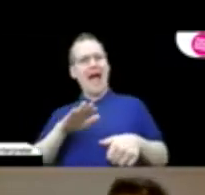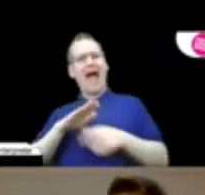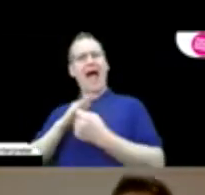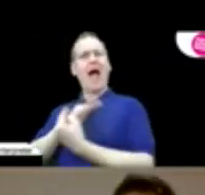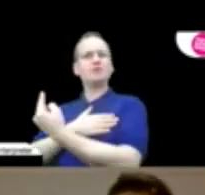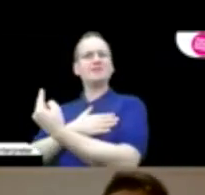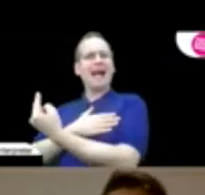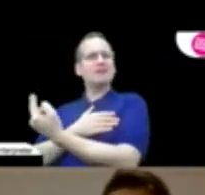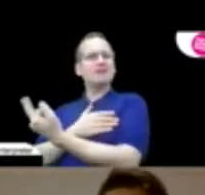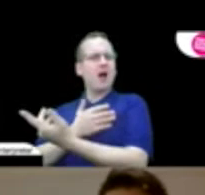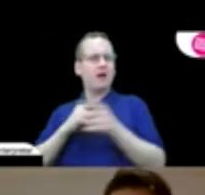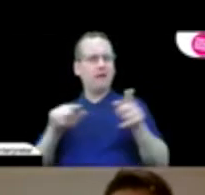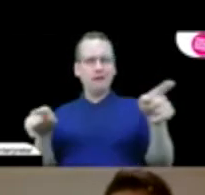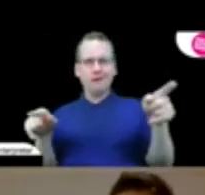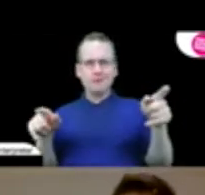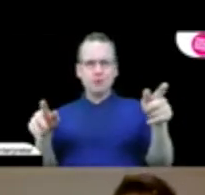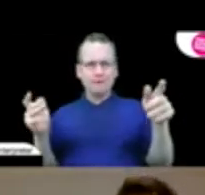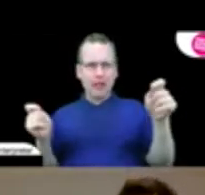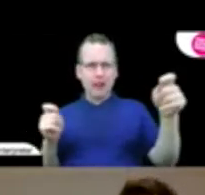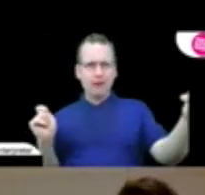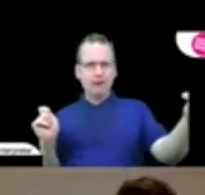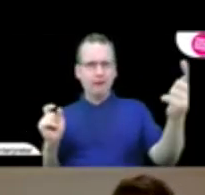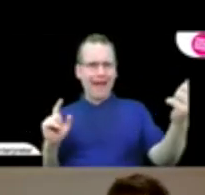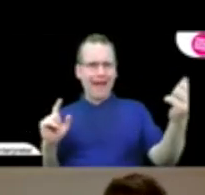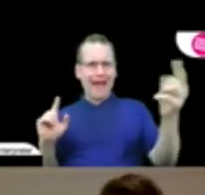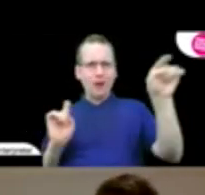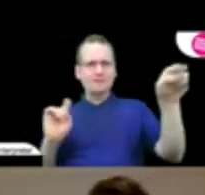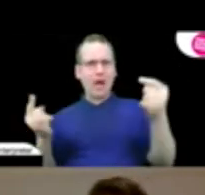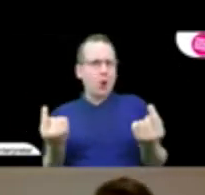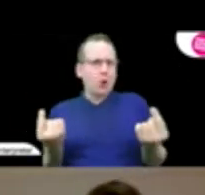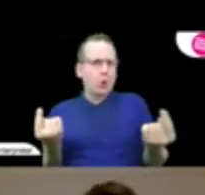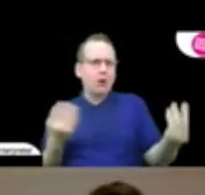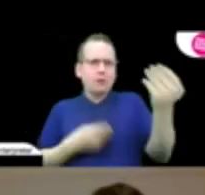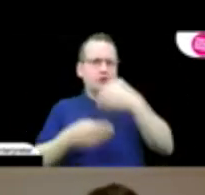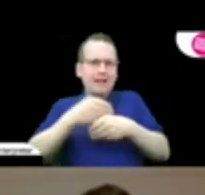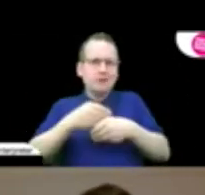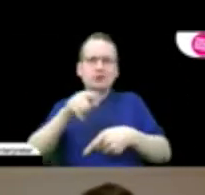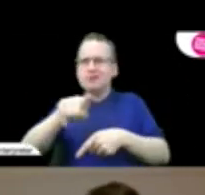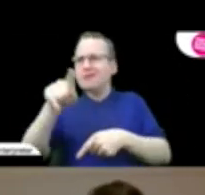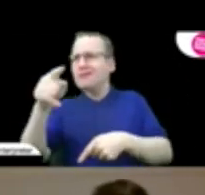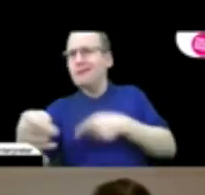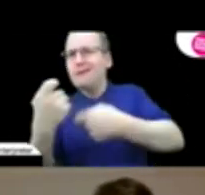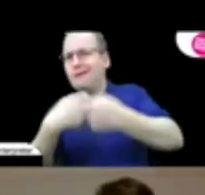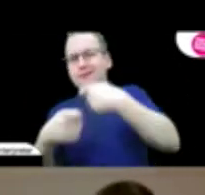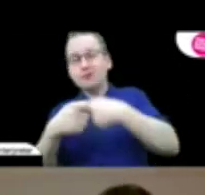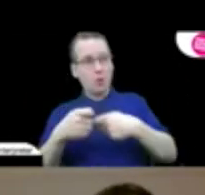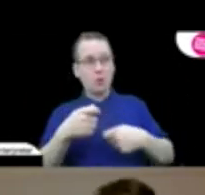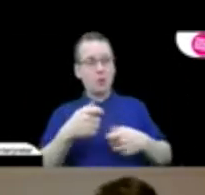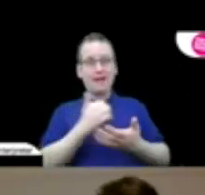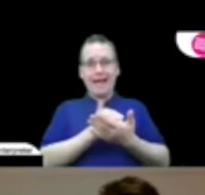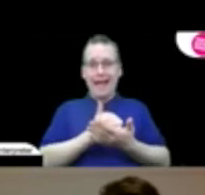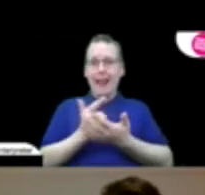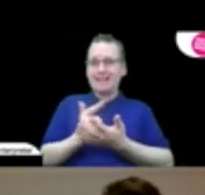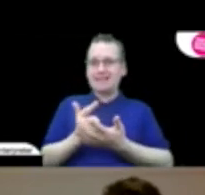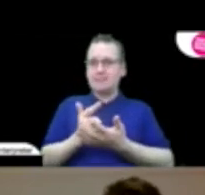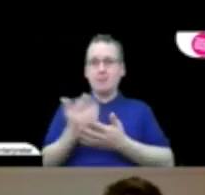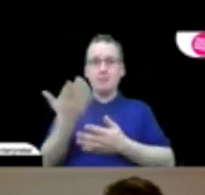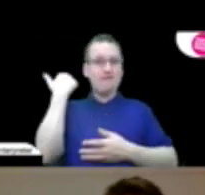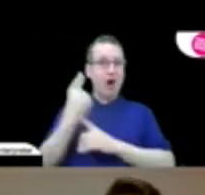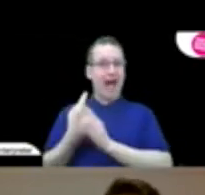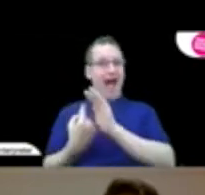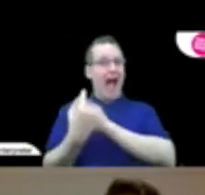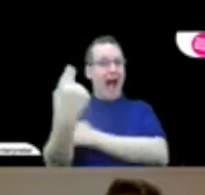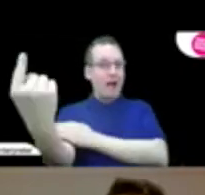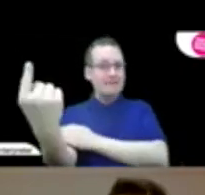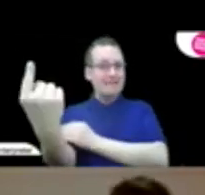time. Gay and lesbian people and bisexual people are not so much the outsider within now for the right-wing